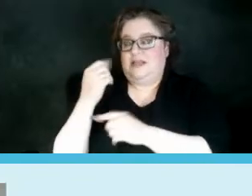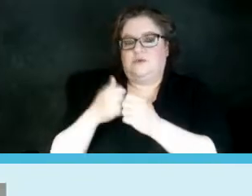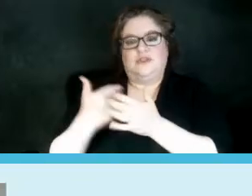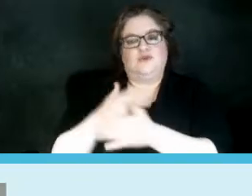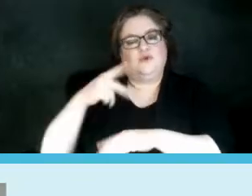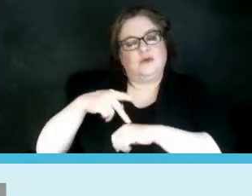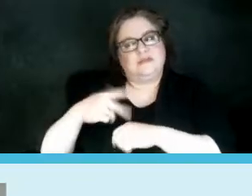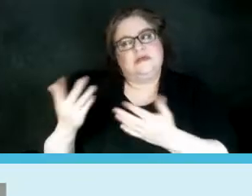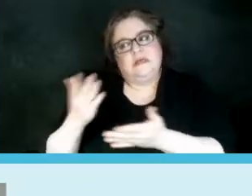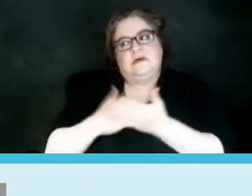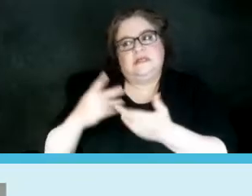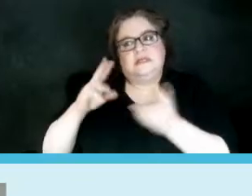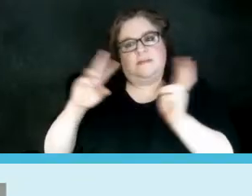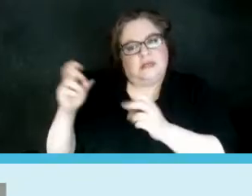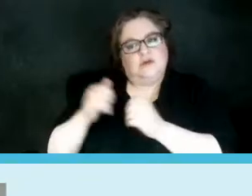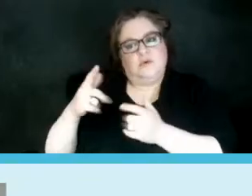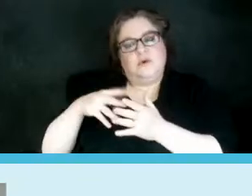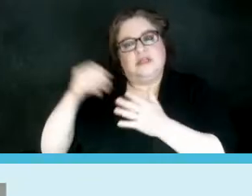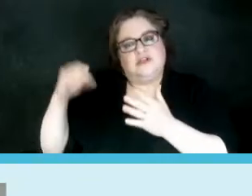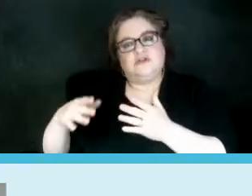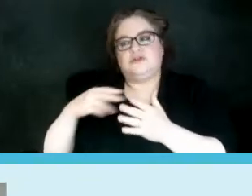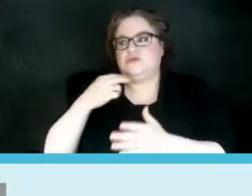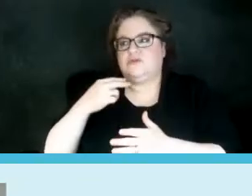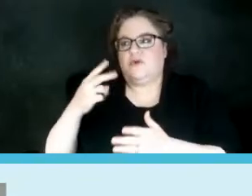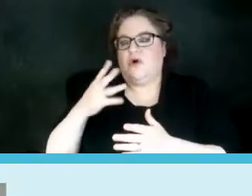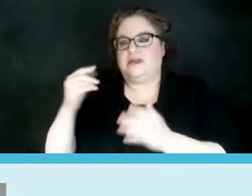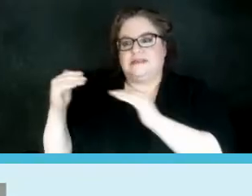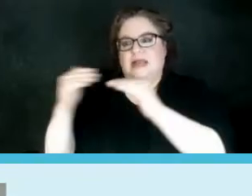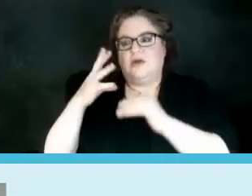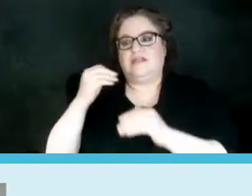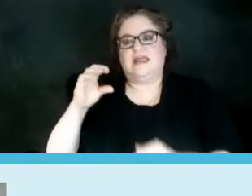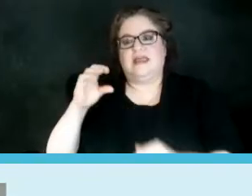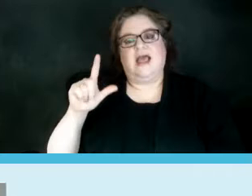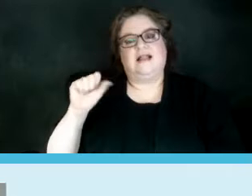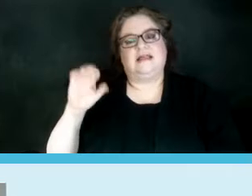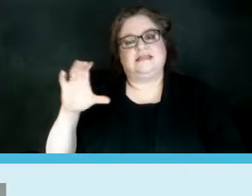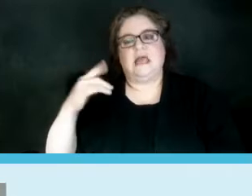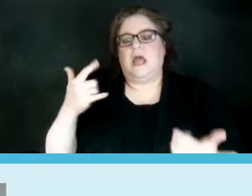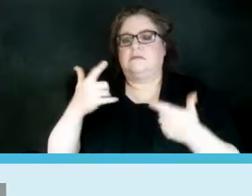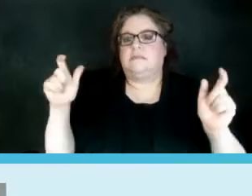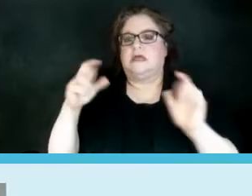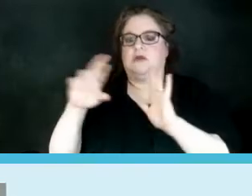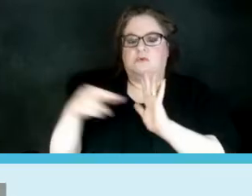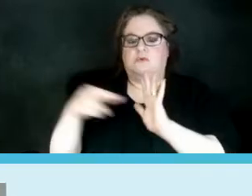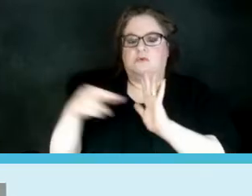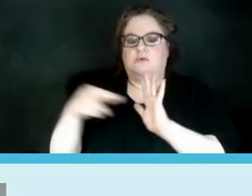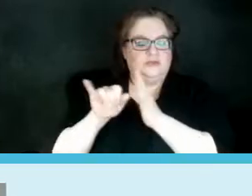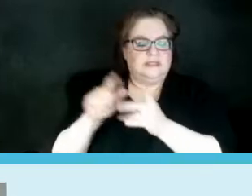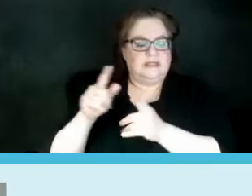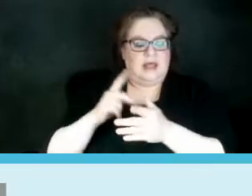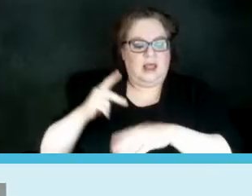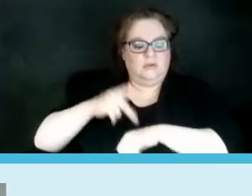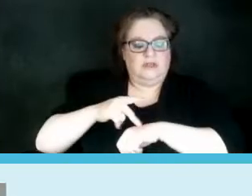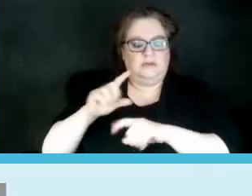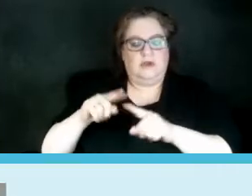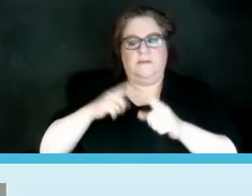were some issues with student voice and equity, and the LSC, of course, played a big role in choosing that principal, but also in